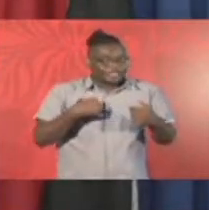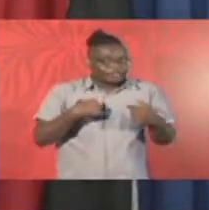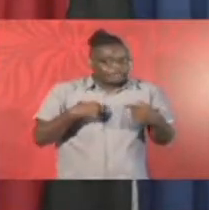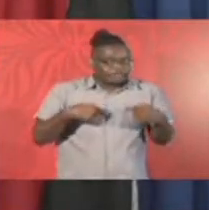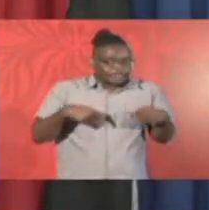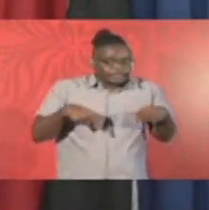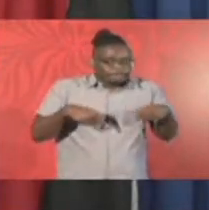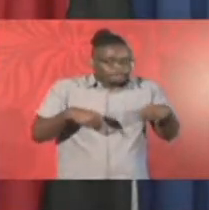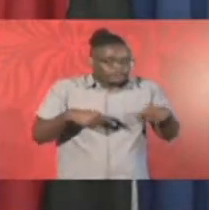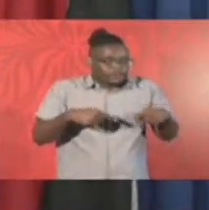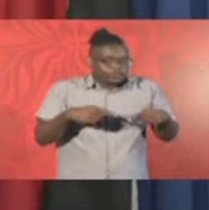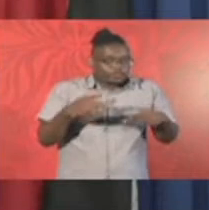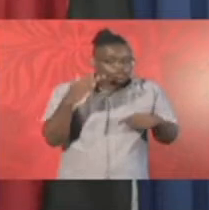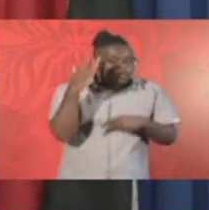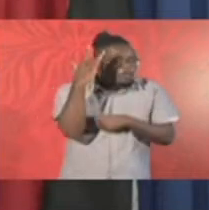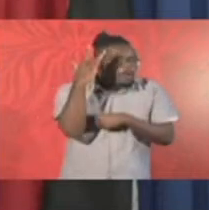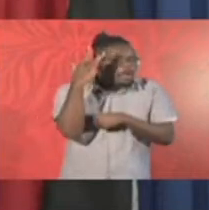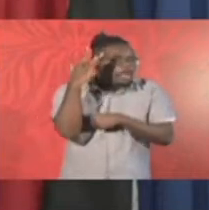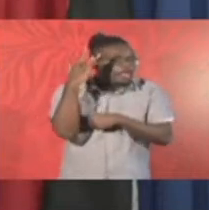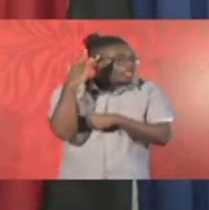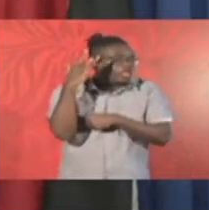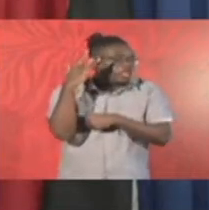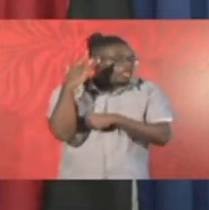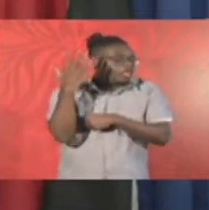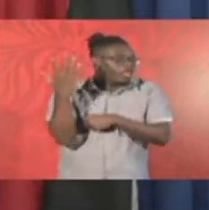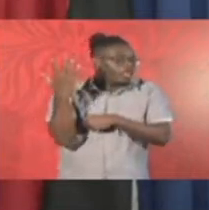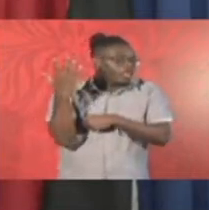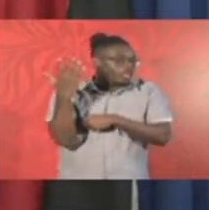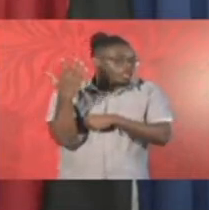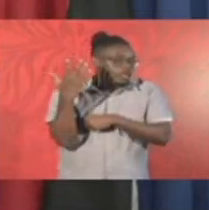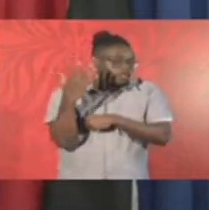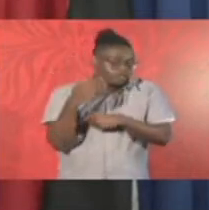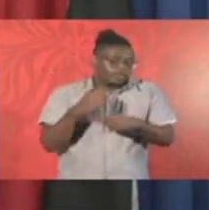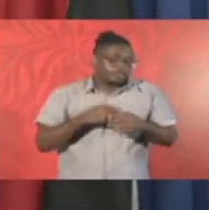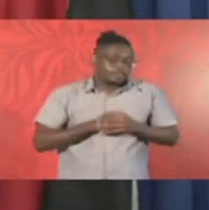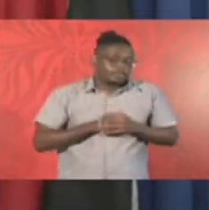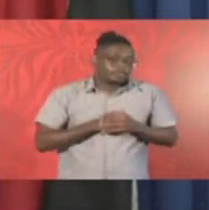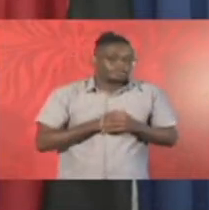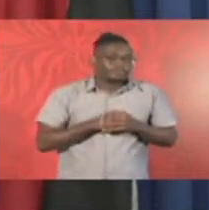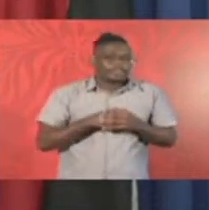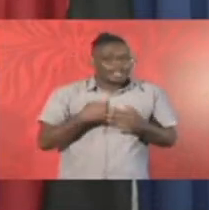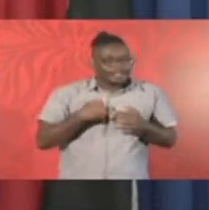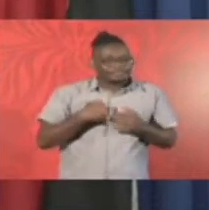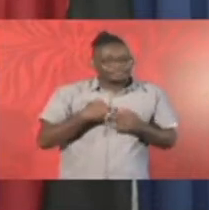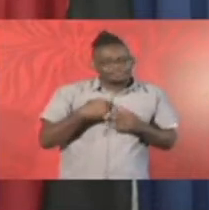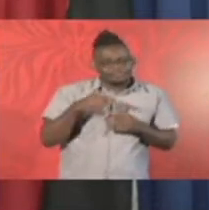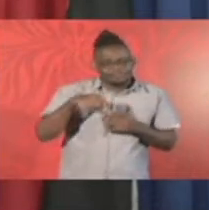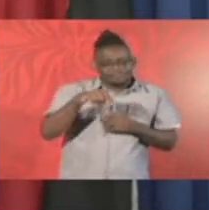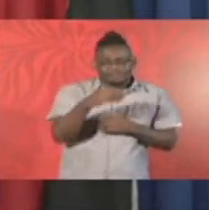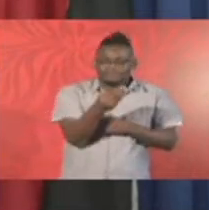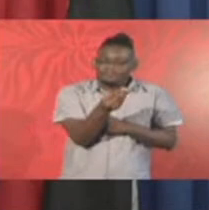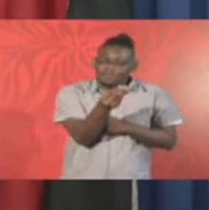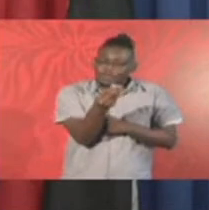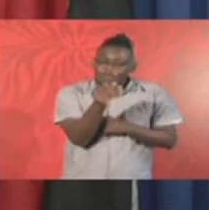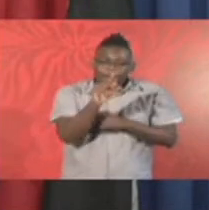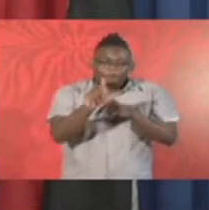far we have caught a handful of Delta